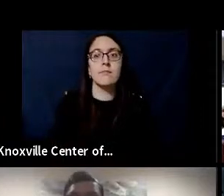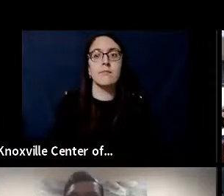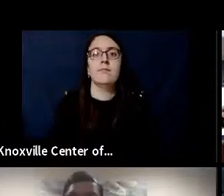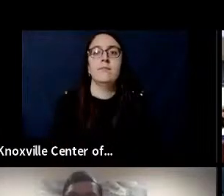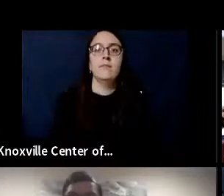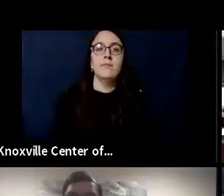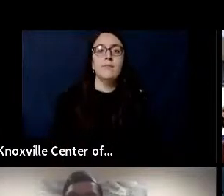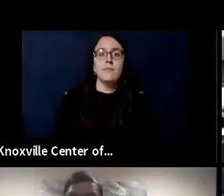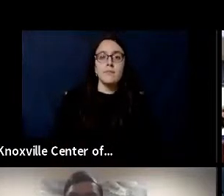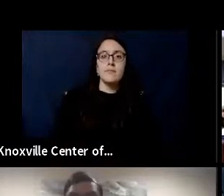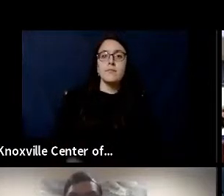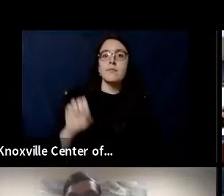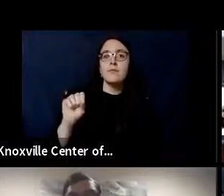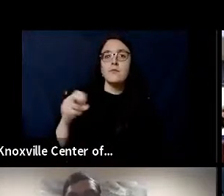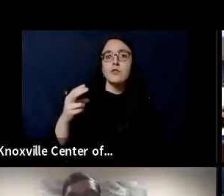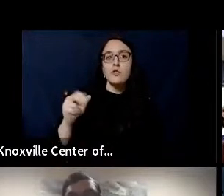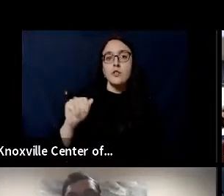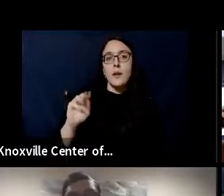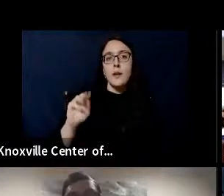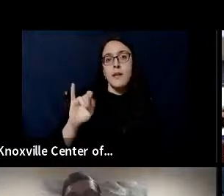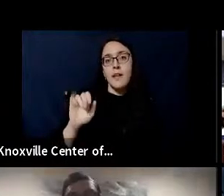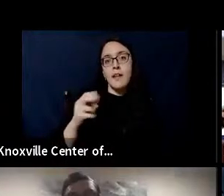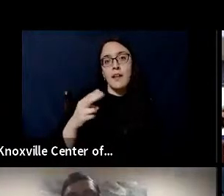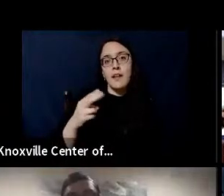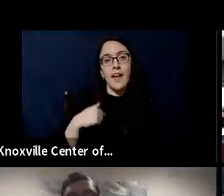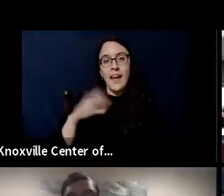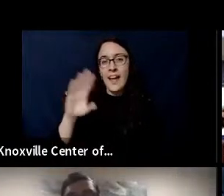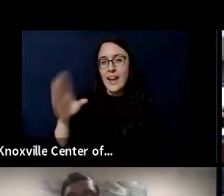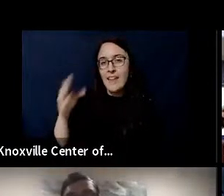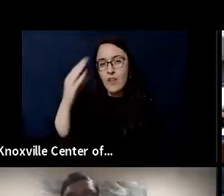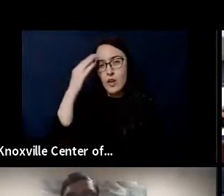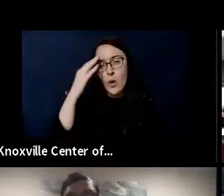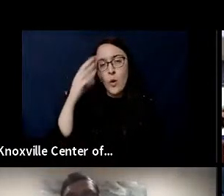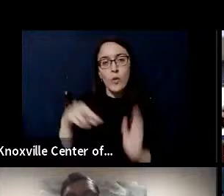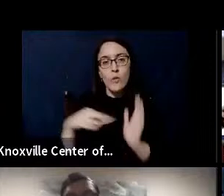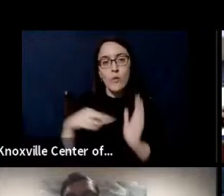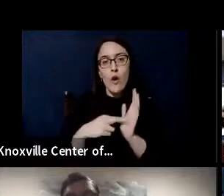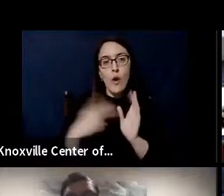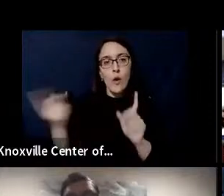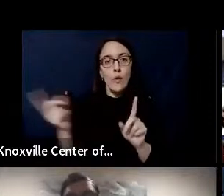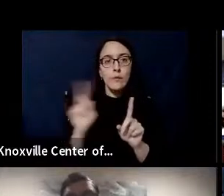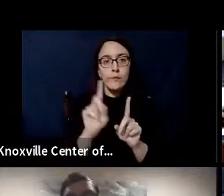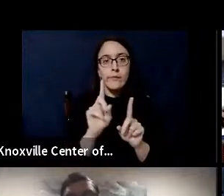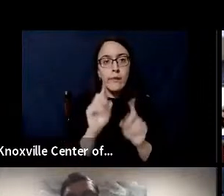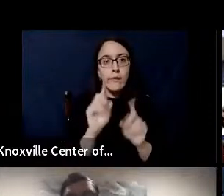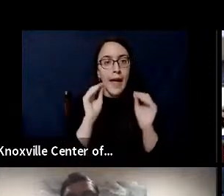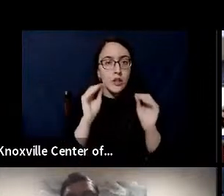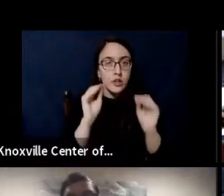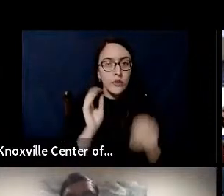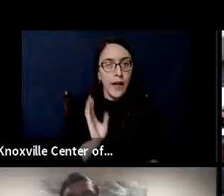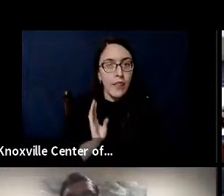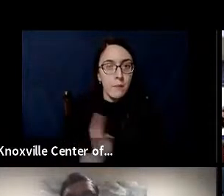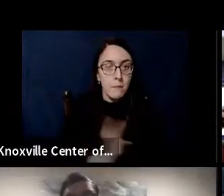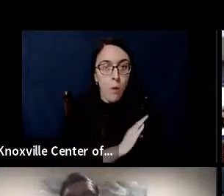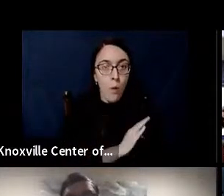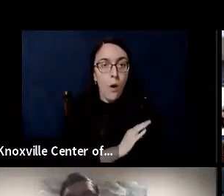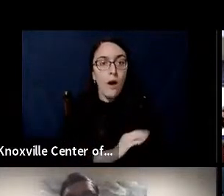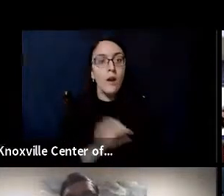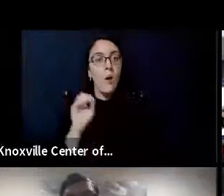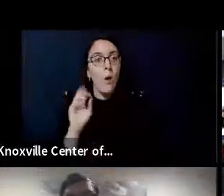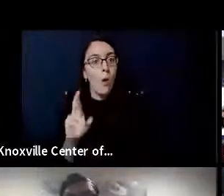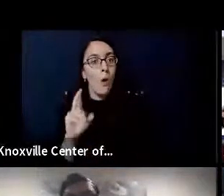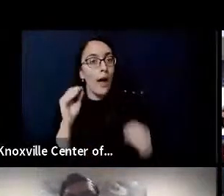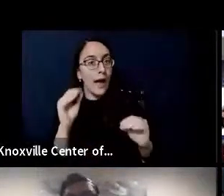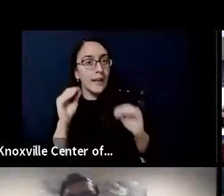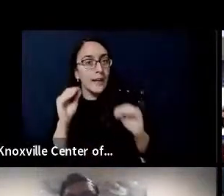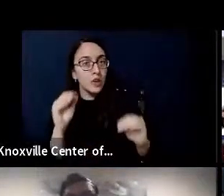Dr. Gocher, I never know the role of, bringing people in to educate the board versus this forum to educate the community.